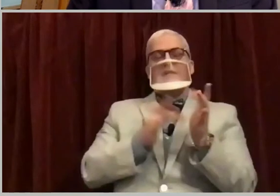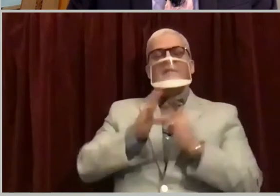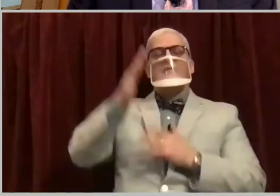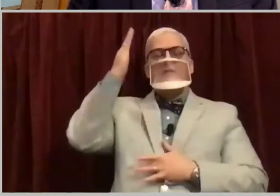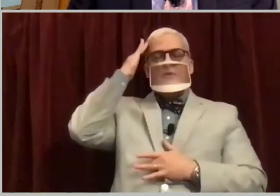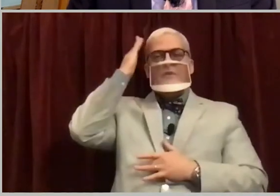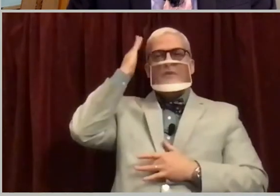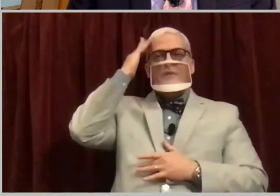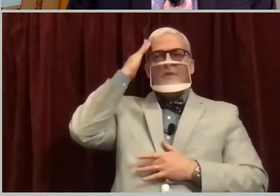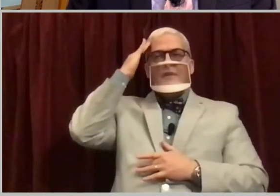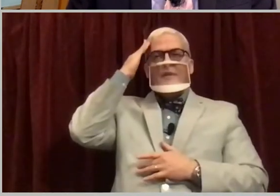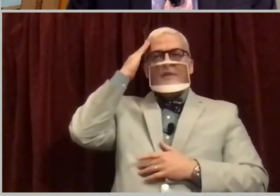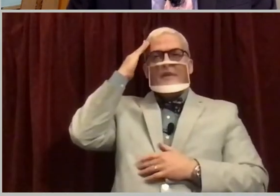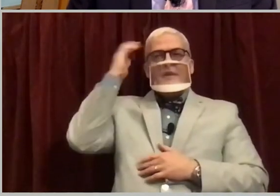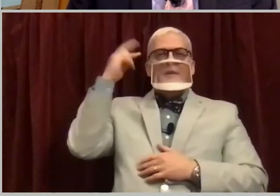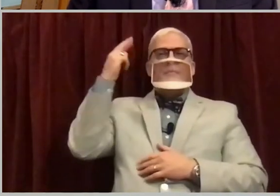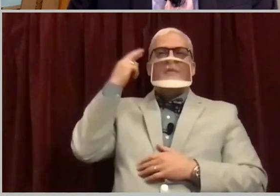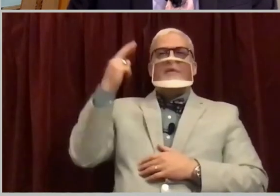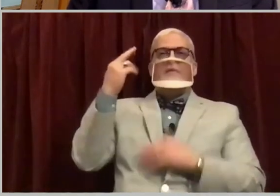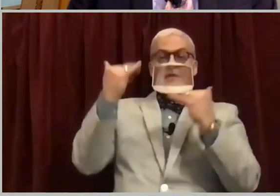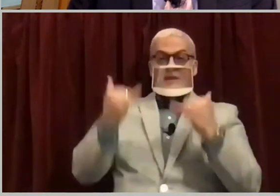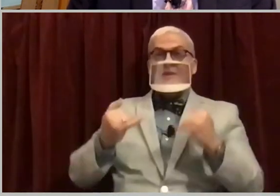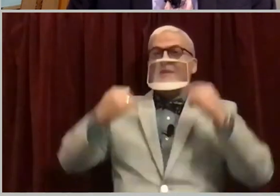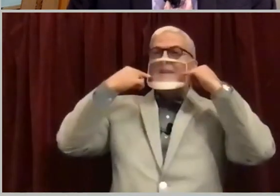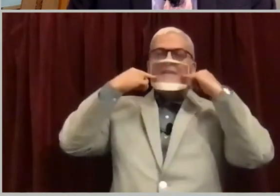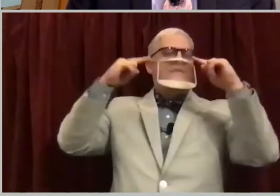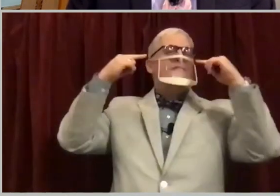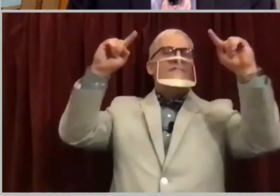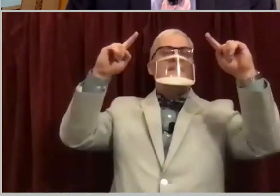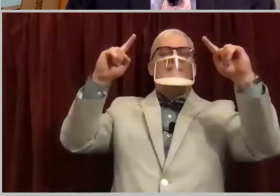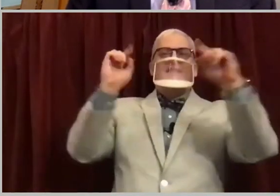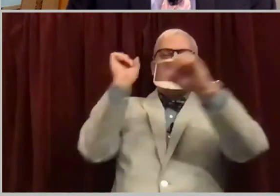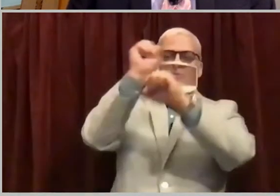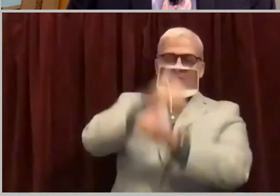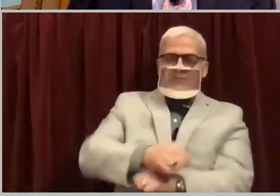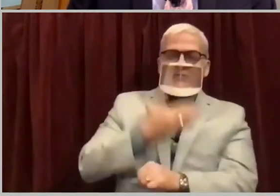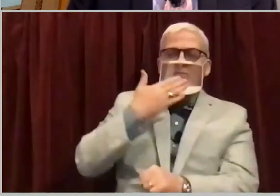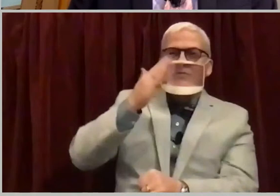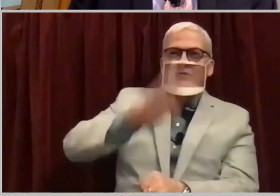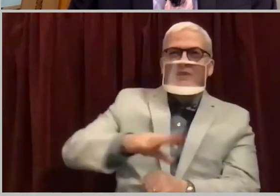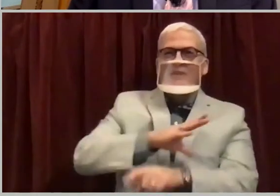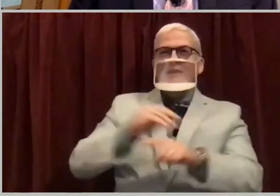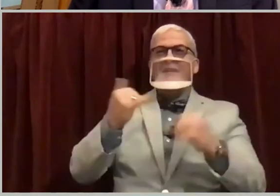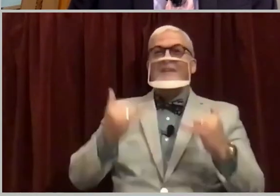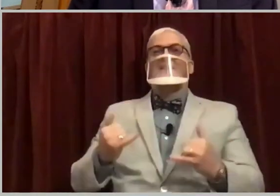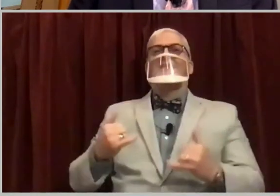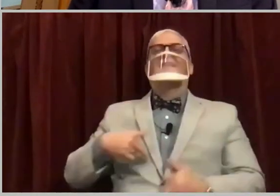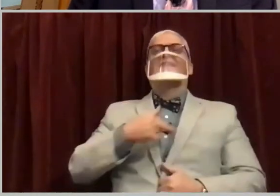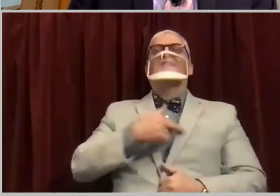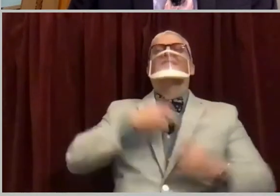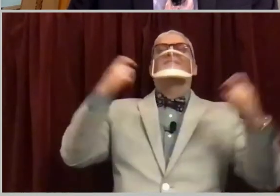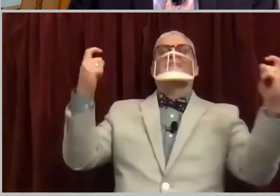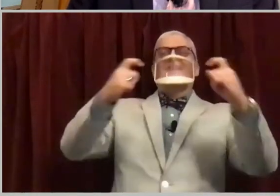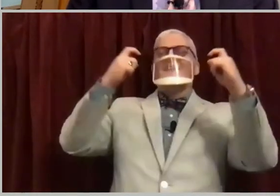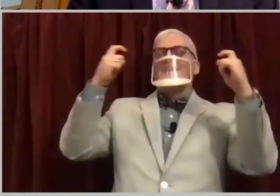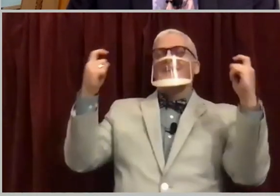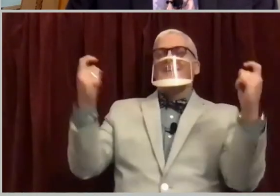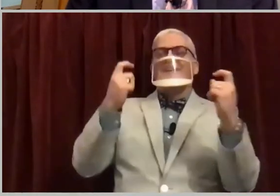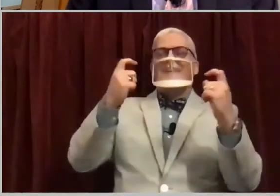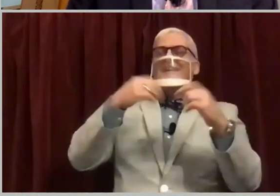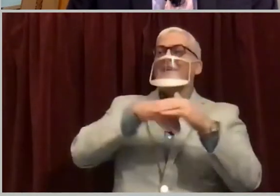represents the greatest victory over evil that has ever been accomplished. It's appropriate for us to commemorate the birth of Jesus Christ, but let us